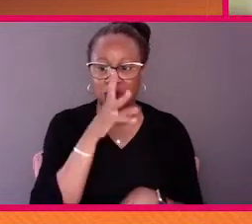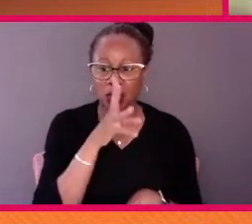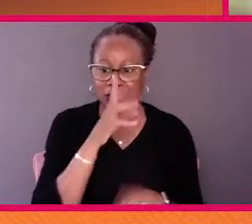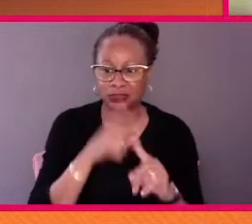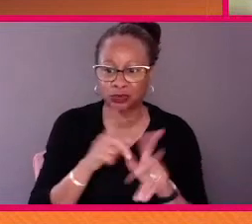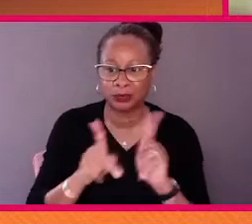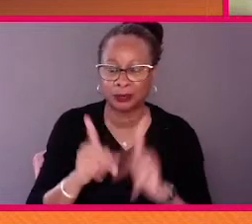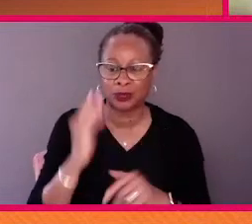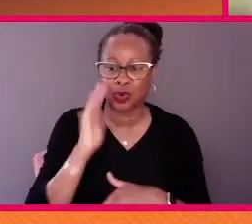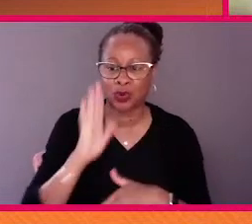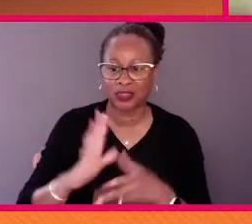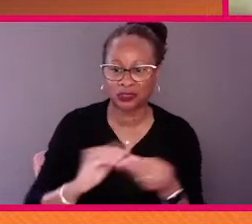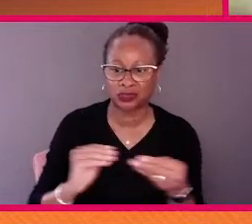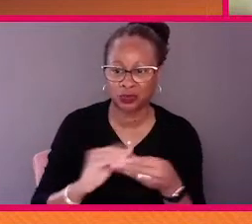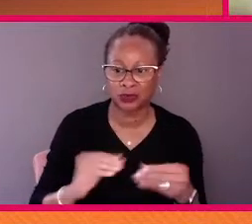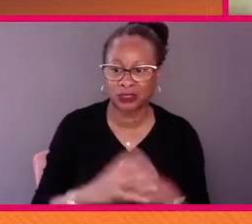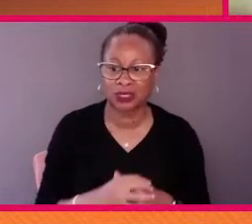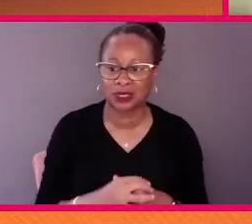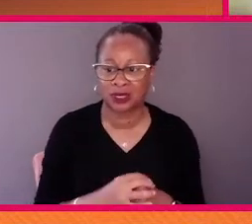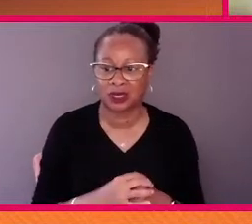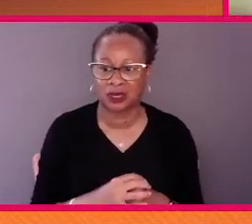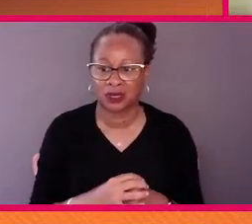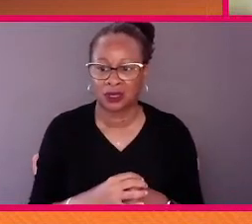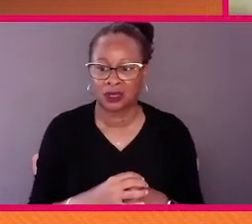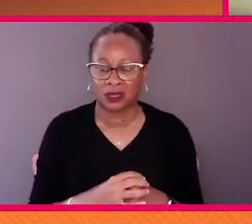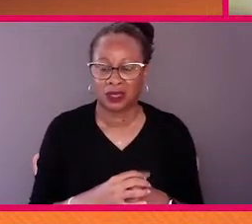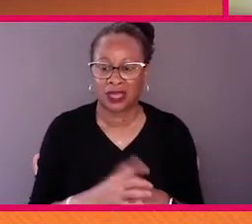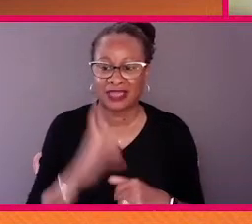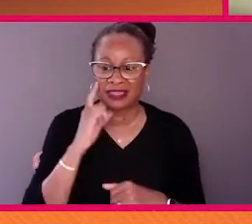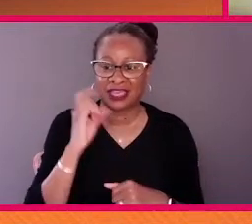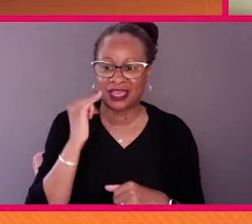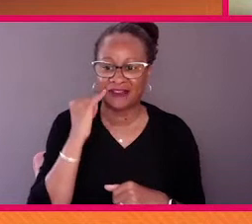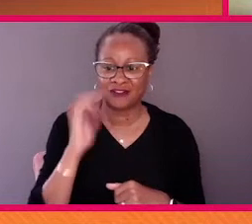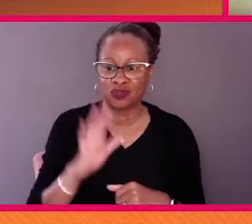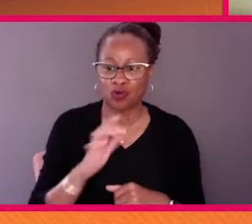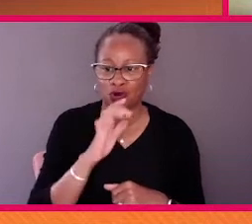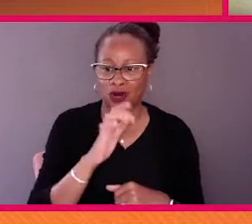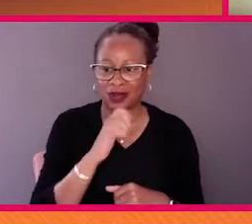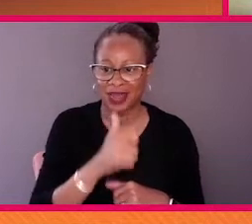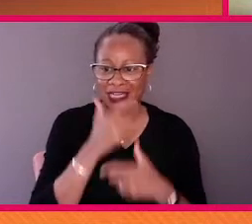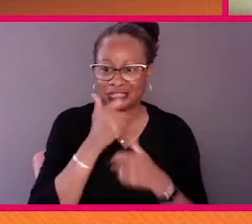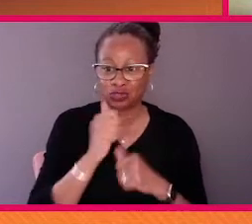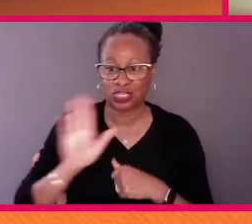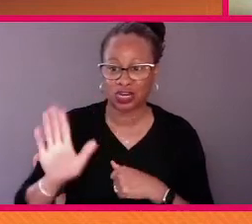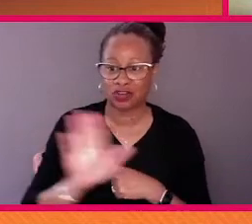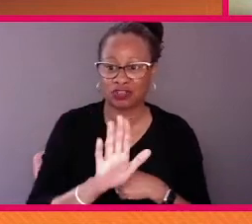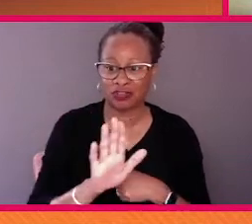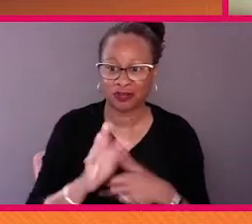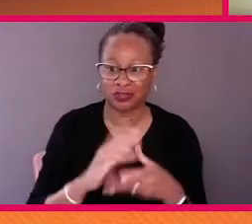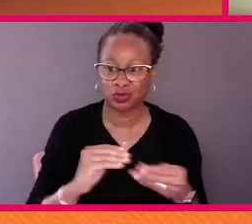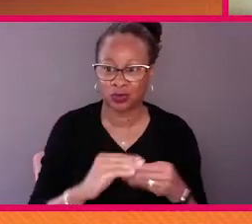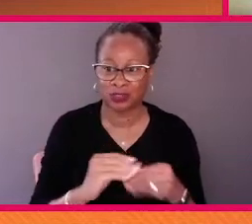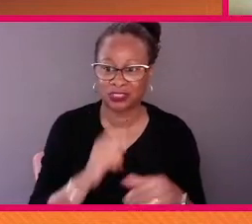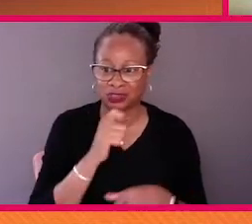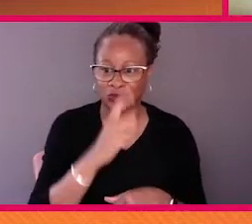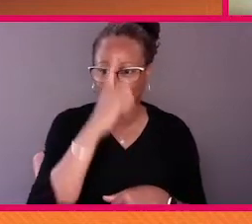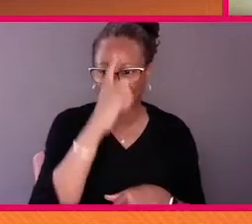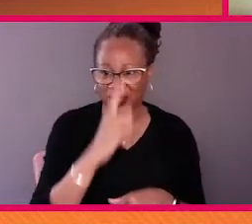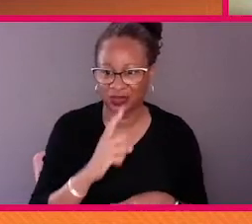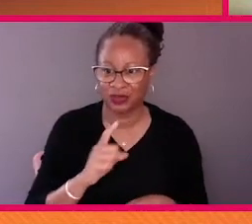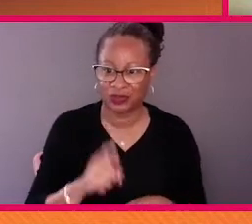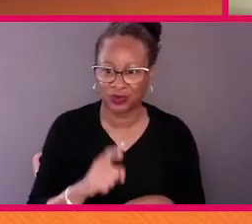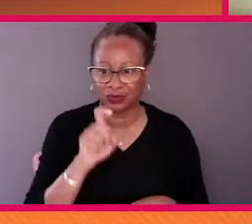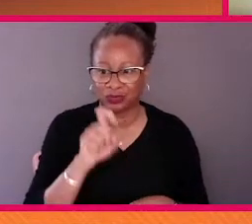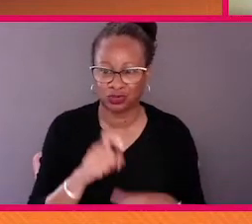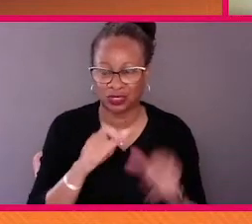their stories. I think if you're not interested in other people's story, I don't think you should